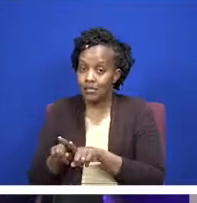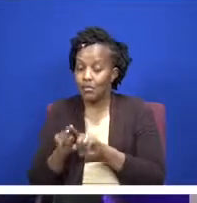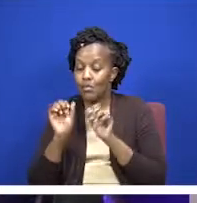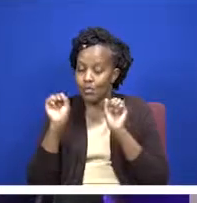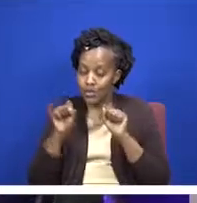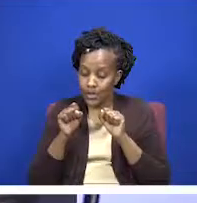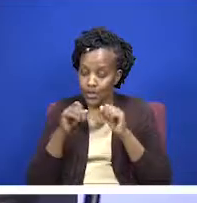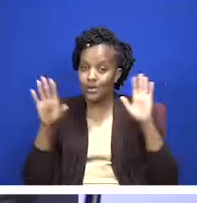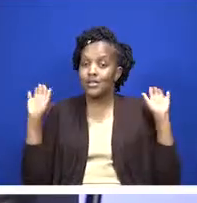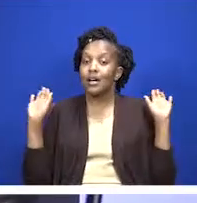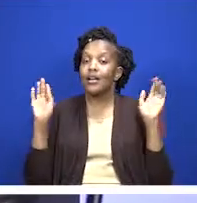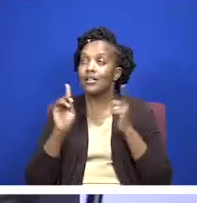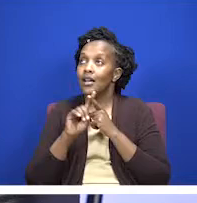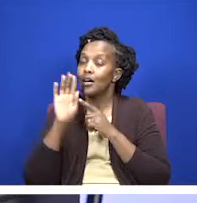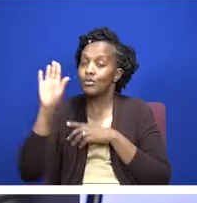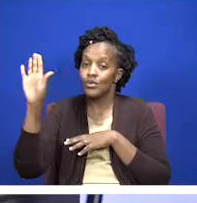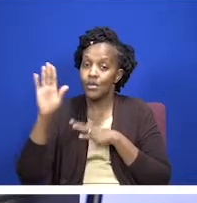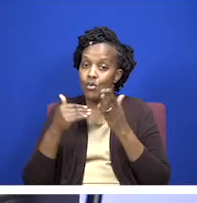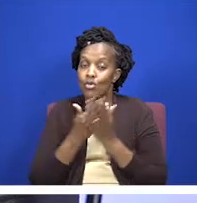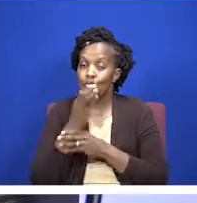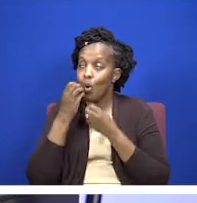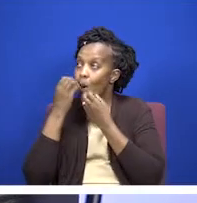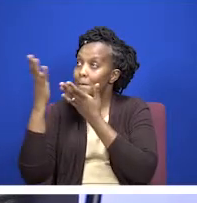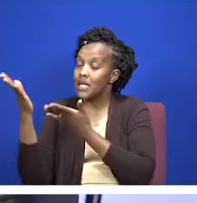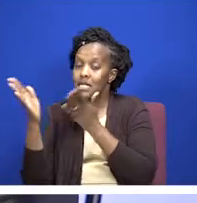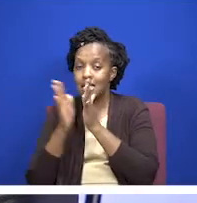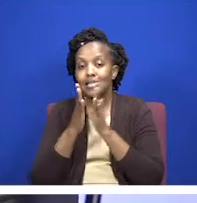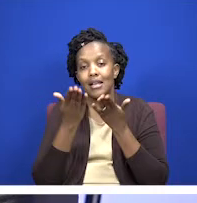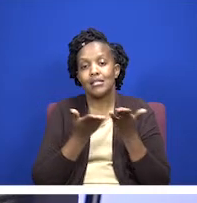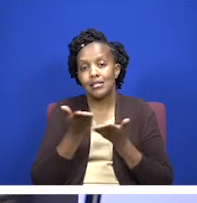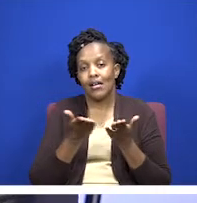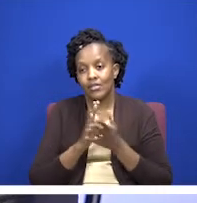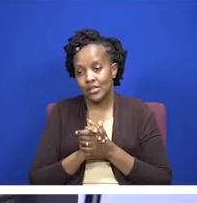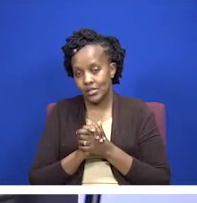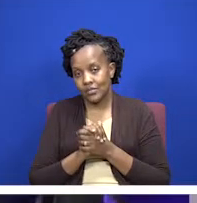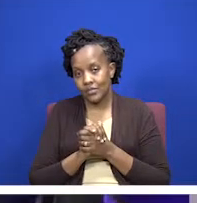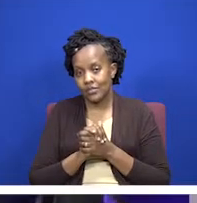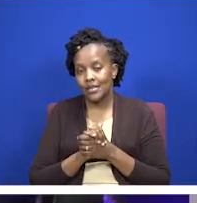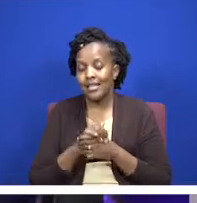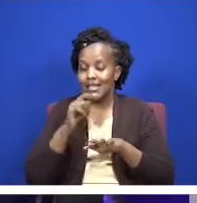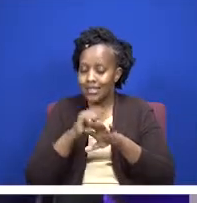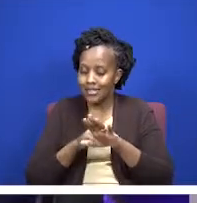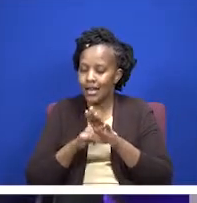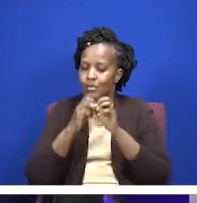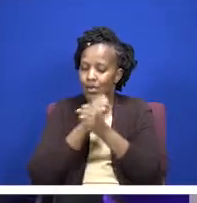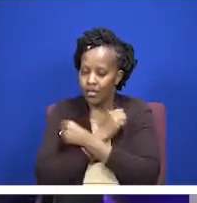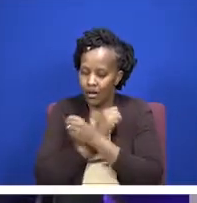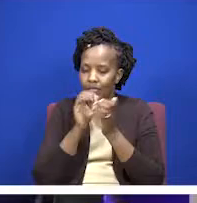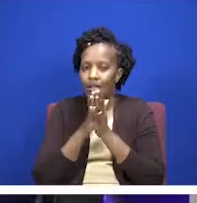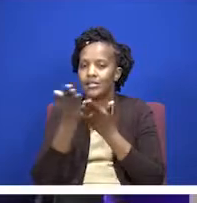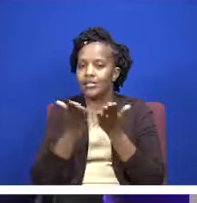submit to him through obedience and through service. And when we love and serve